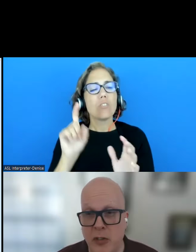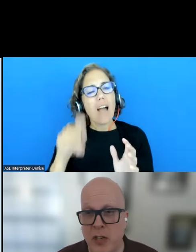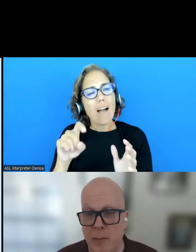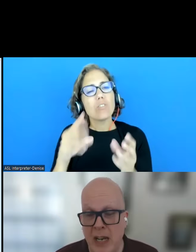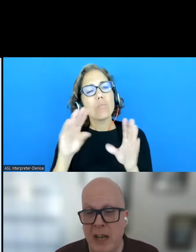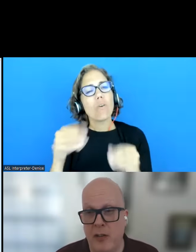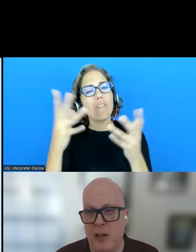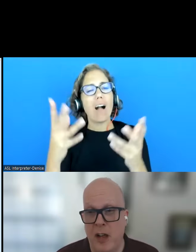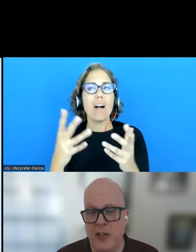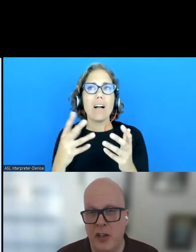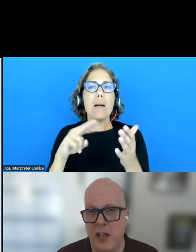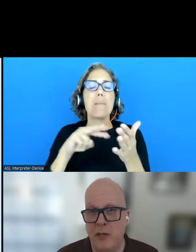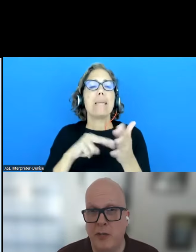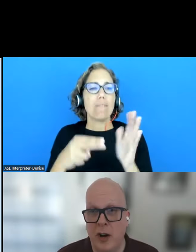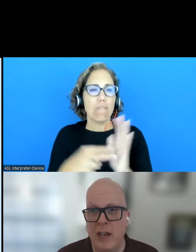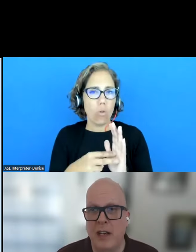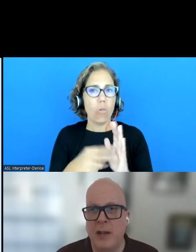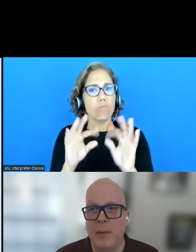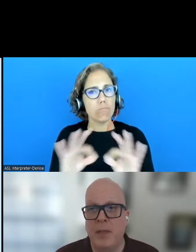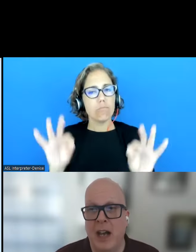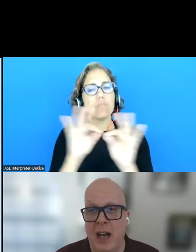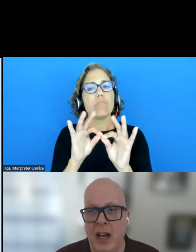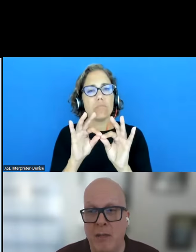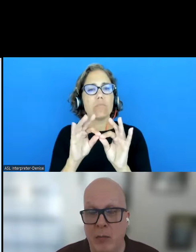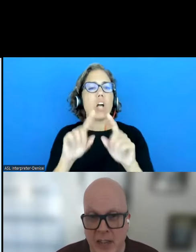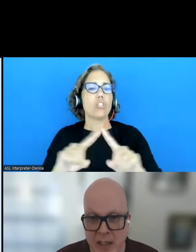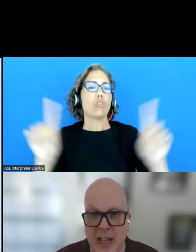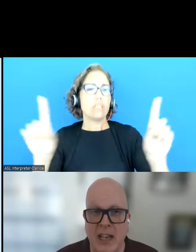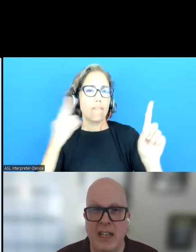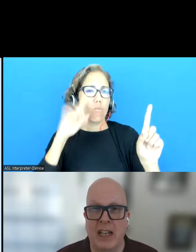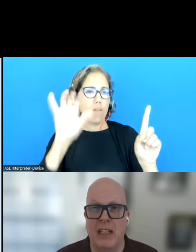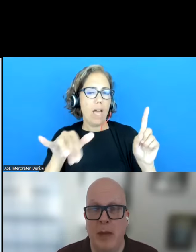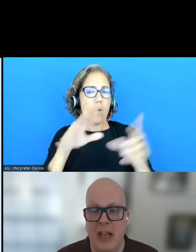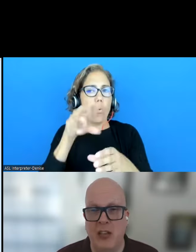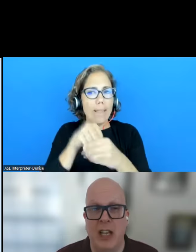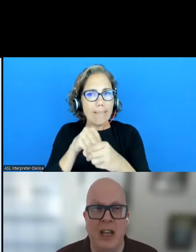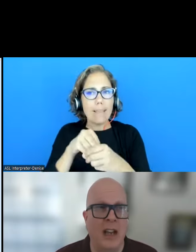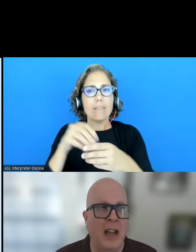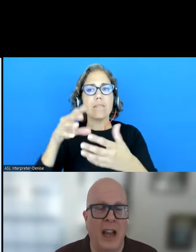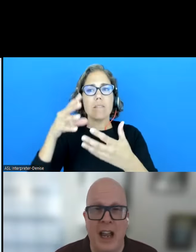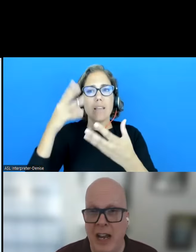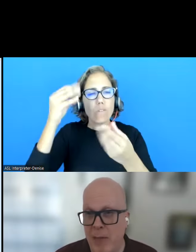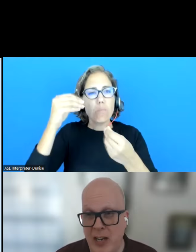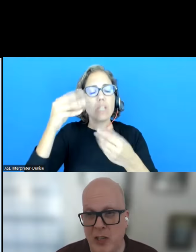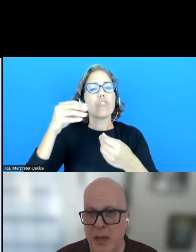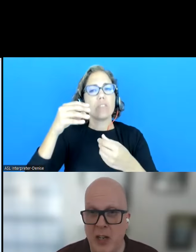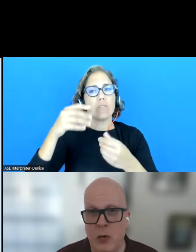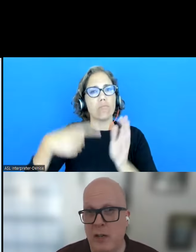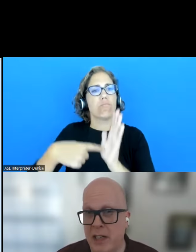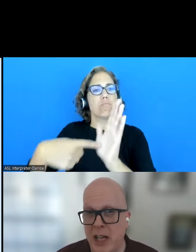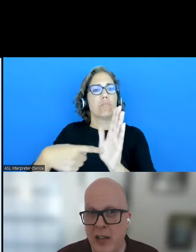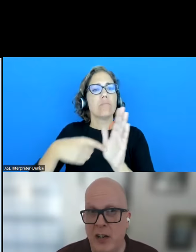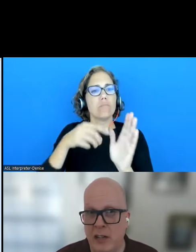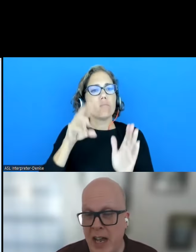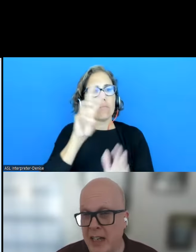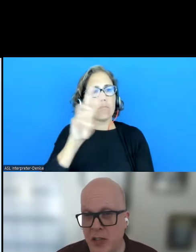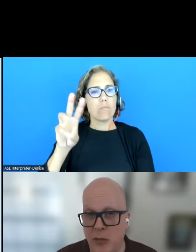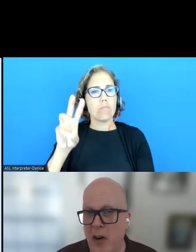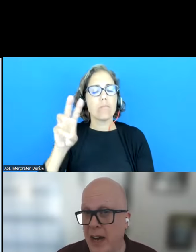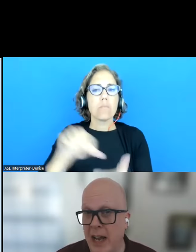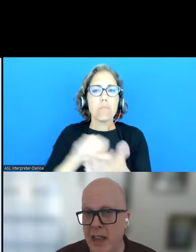meaningful solution, a meaningful alternative for it within the context of the page again, and it may just be equivalent to